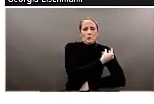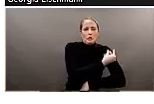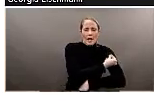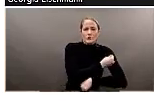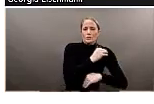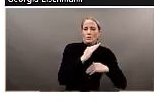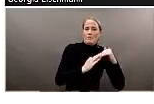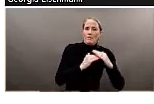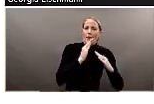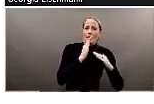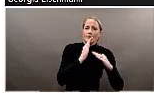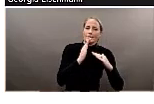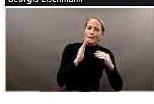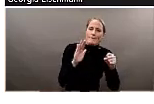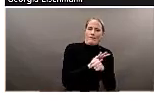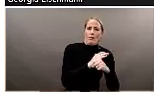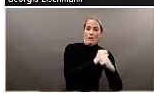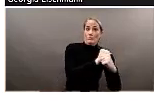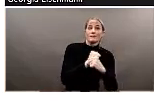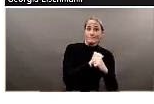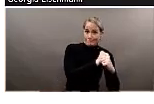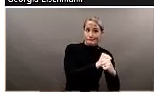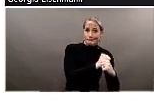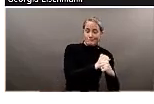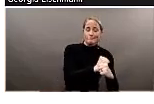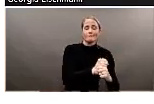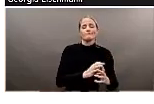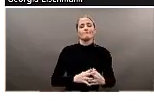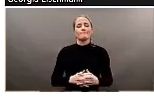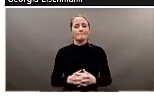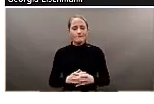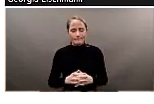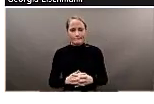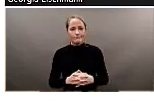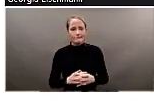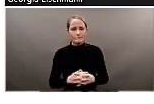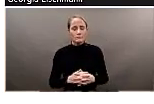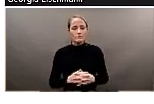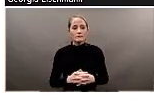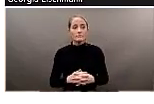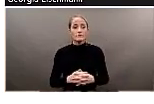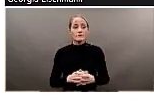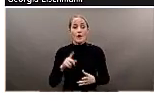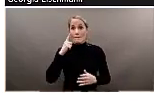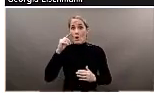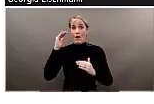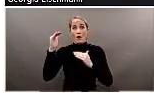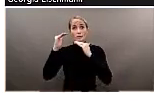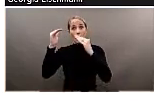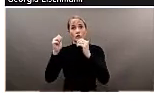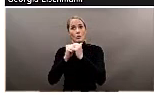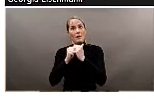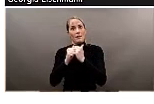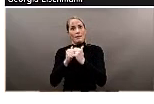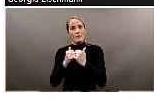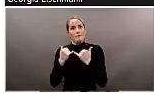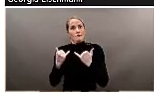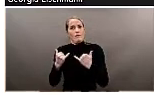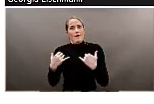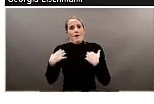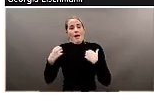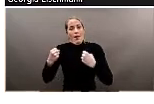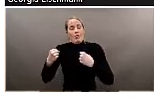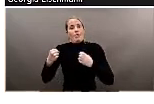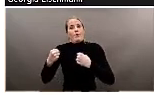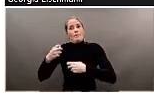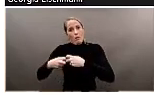They haven't had prior exposure. They would need at least multiple doses, 2 doses at least. And